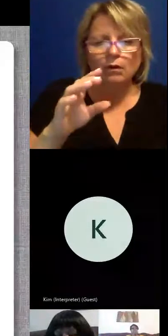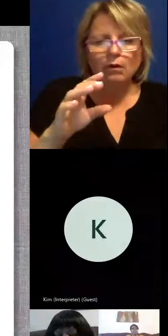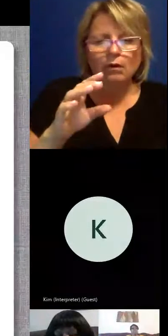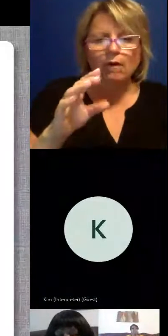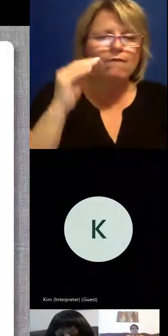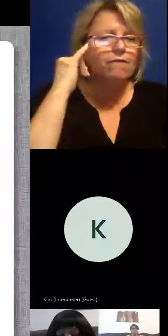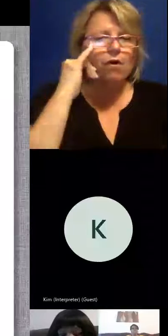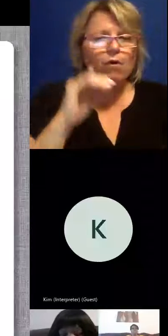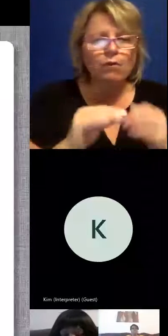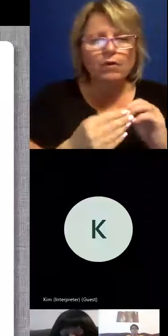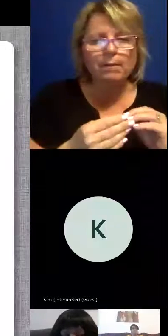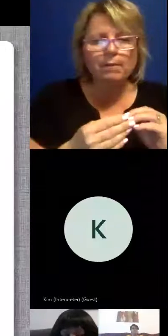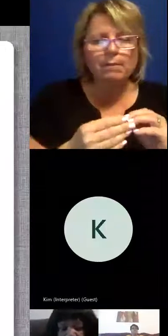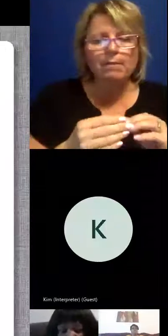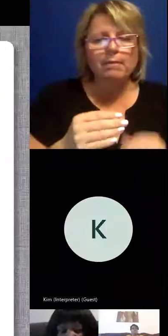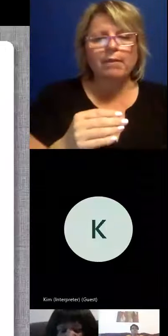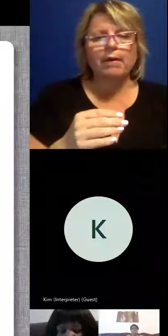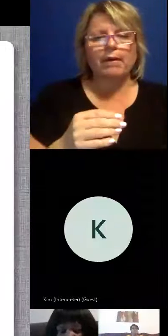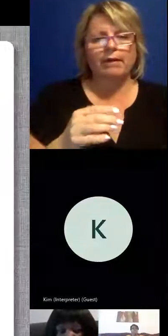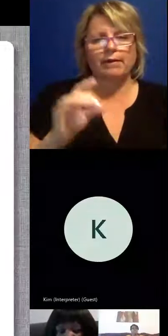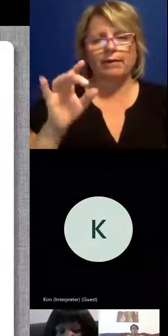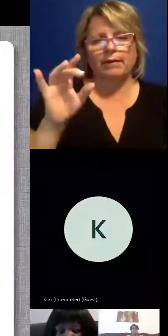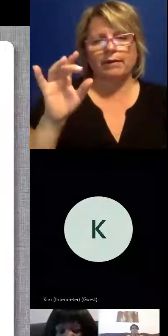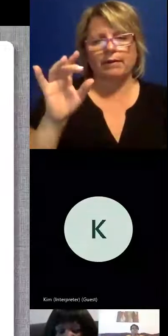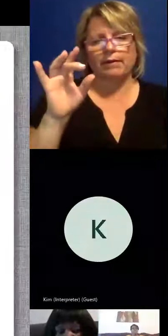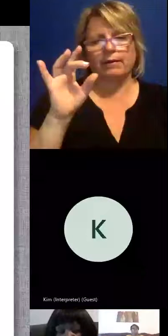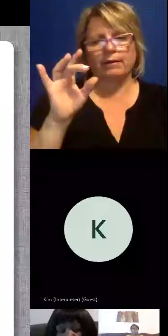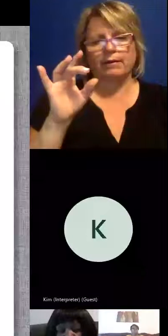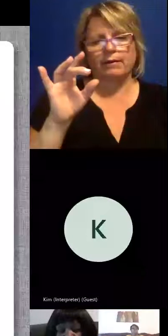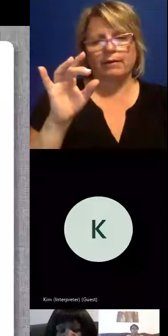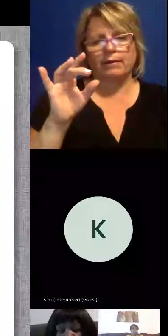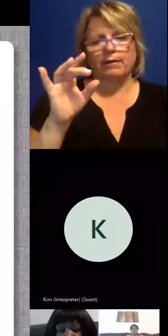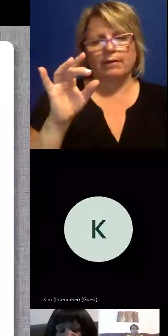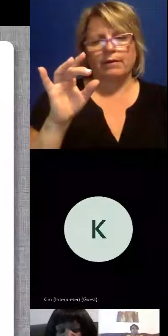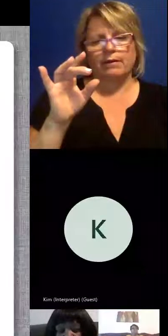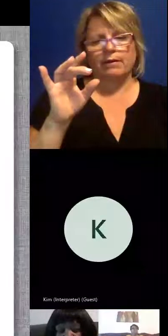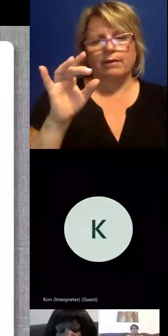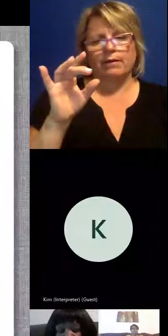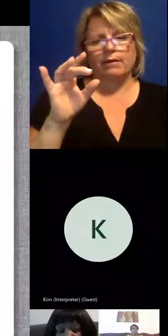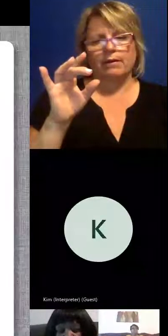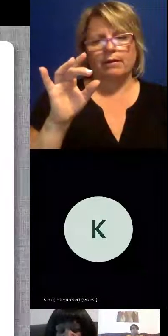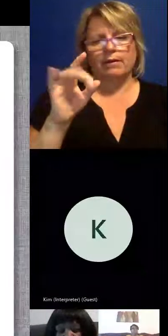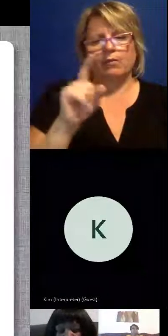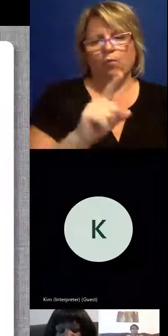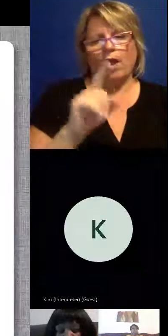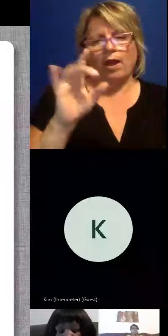number is it is